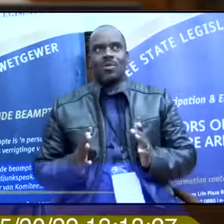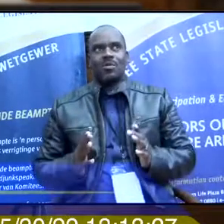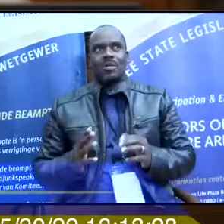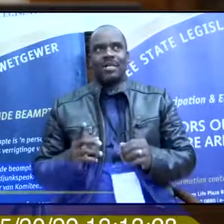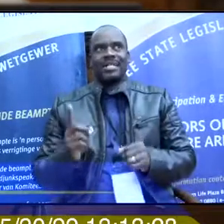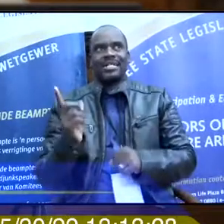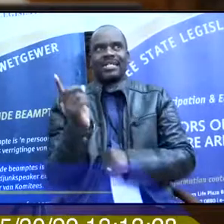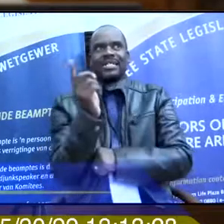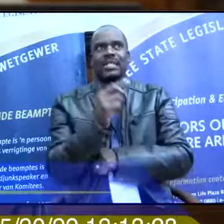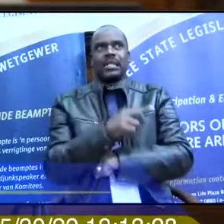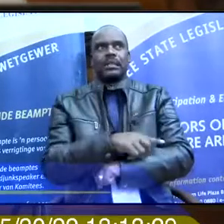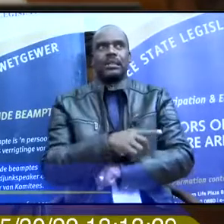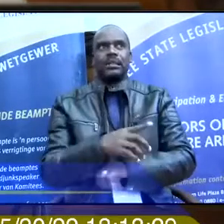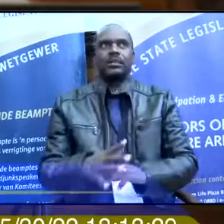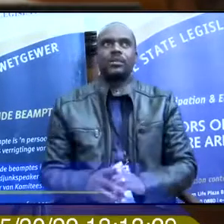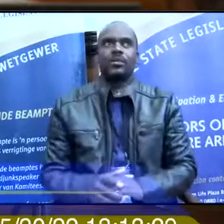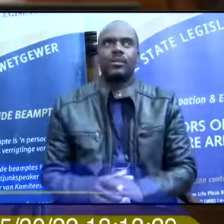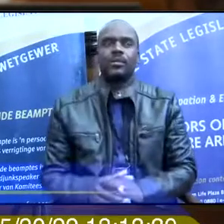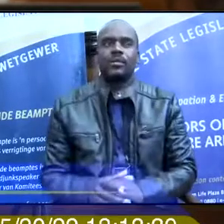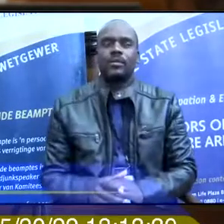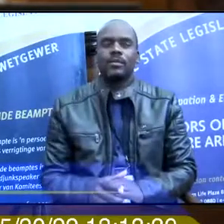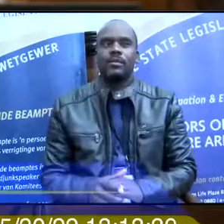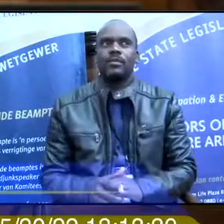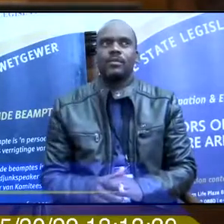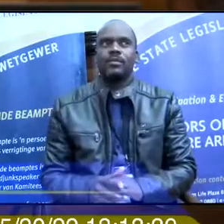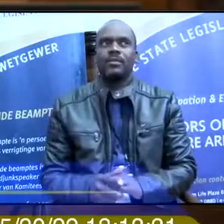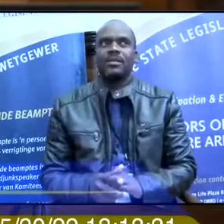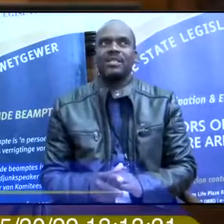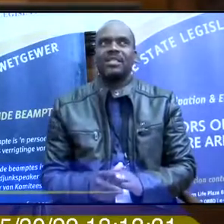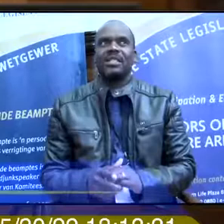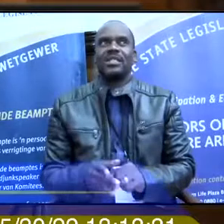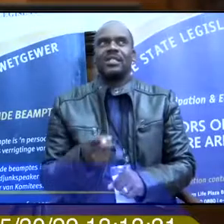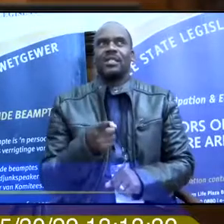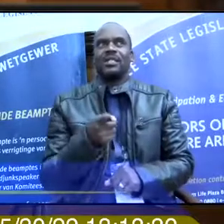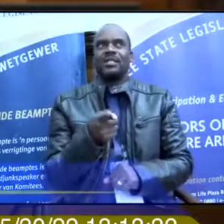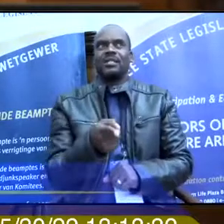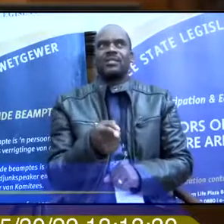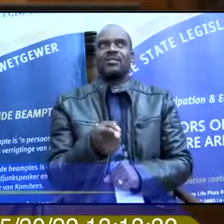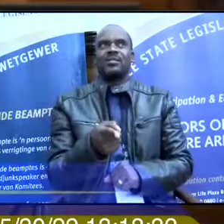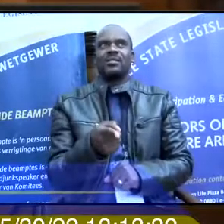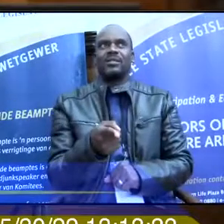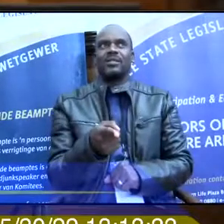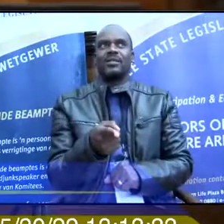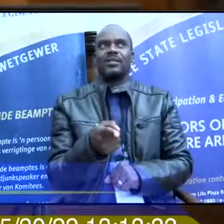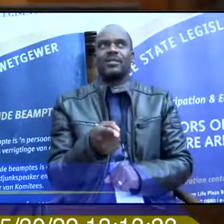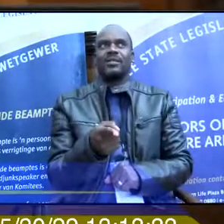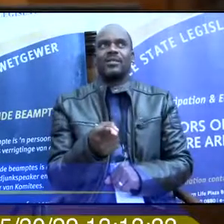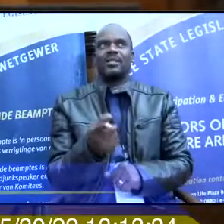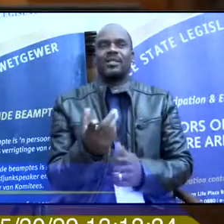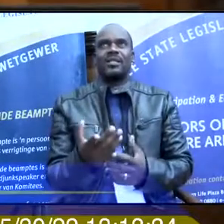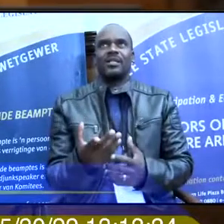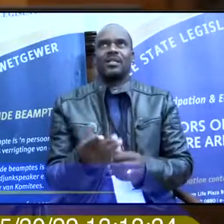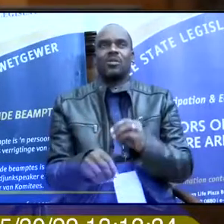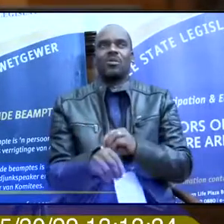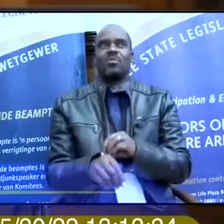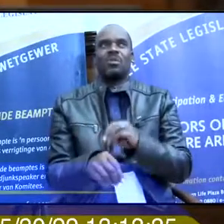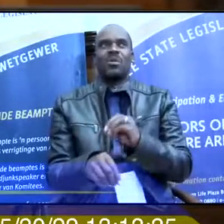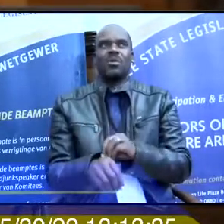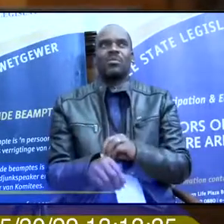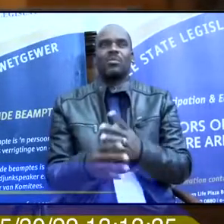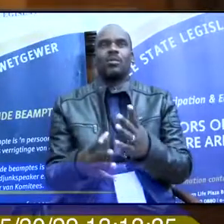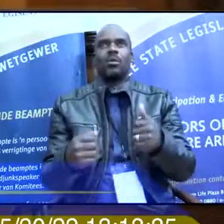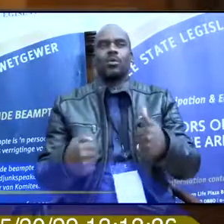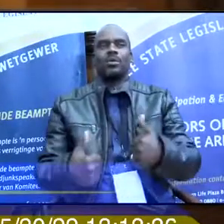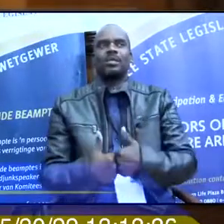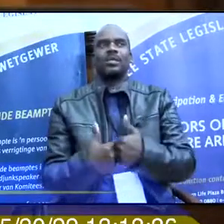medical equipment this virus presented healthcare workers with trauma uncertainty and